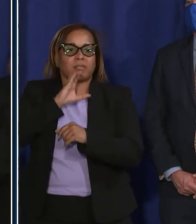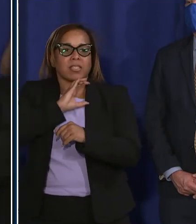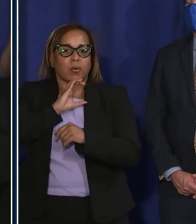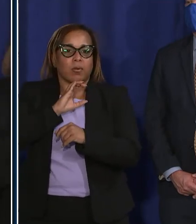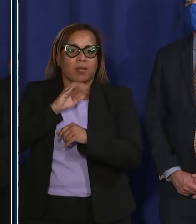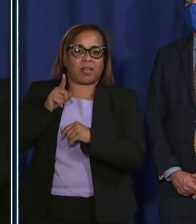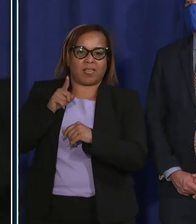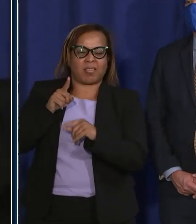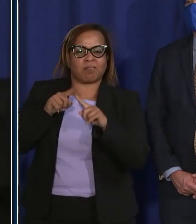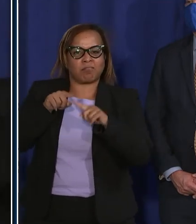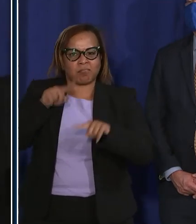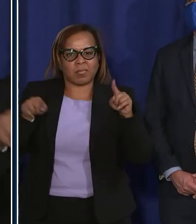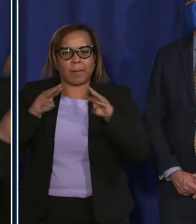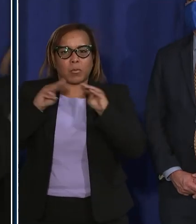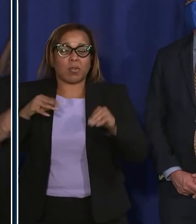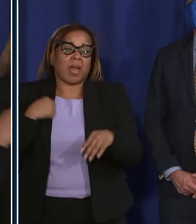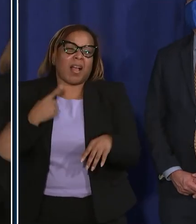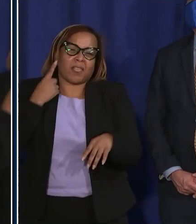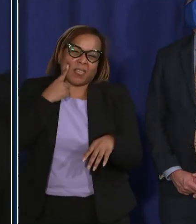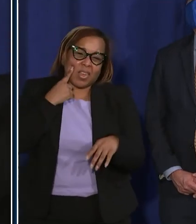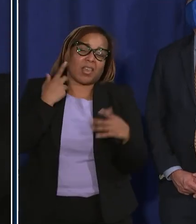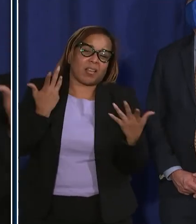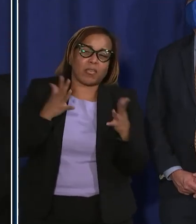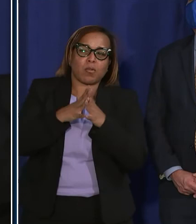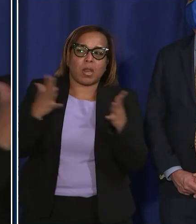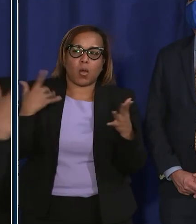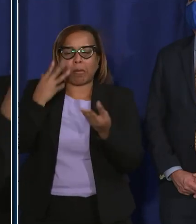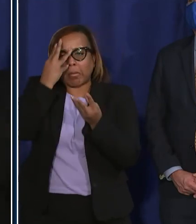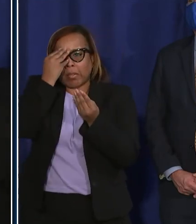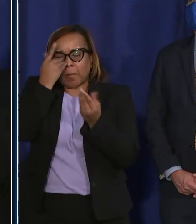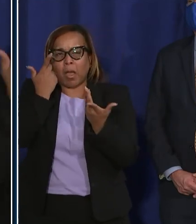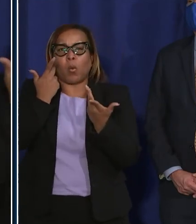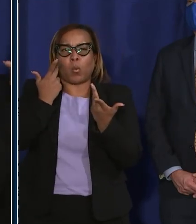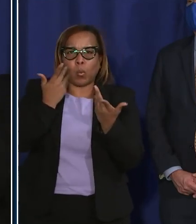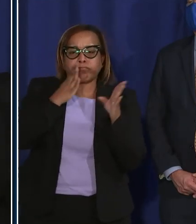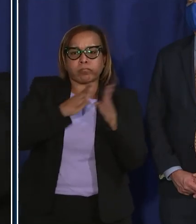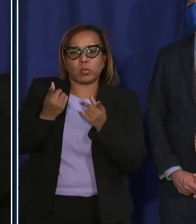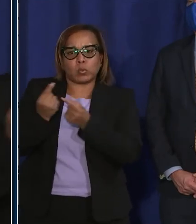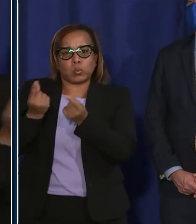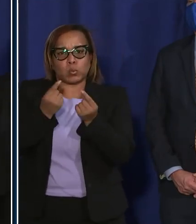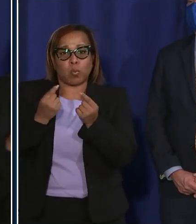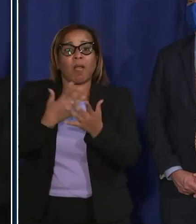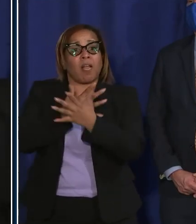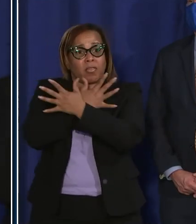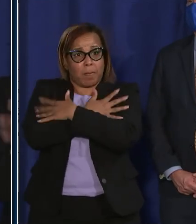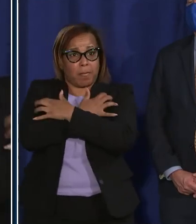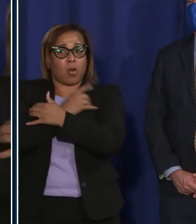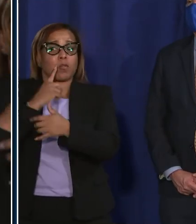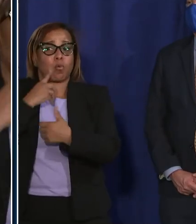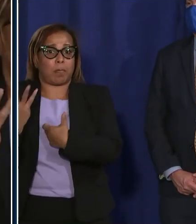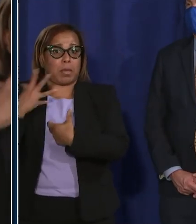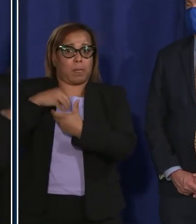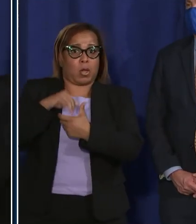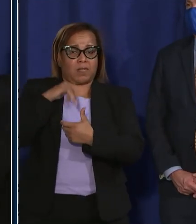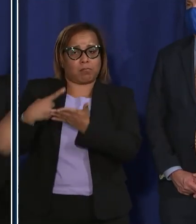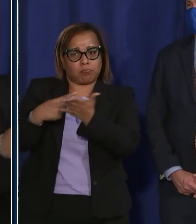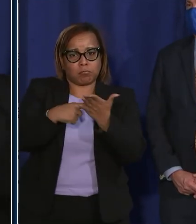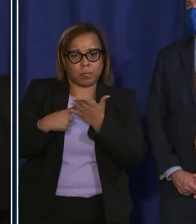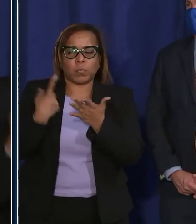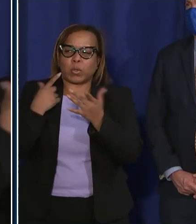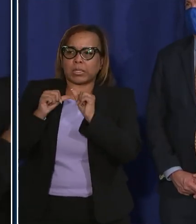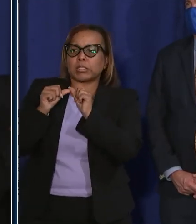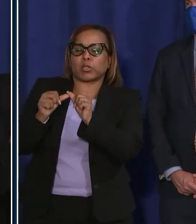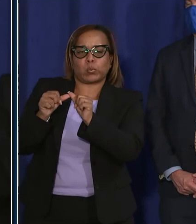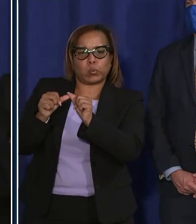cafeterias at the various museums. I just think there's a lot that we can think about and do. And obviously the Bears are going to be part of that conversation. We